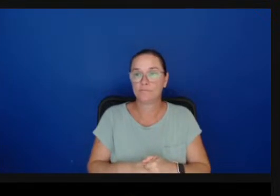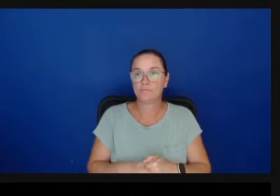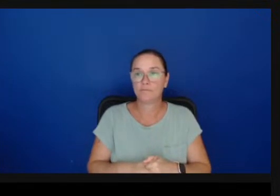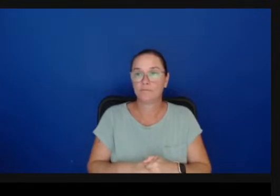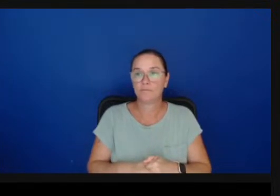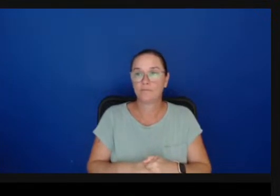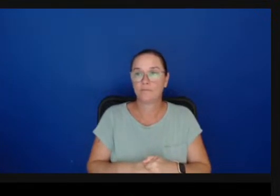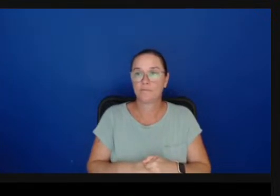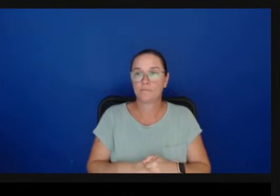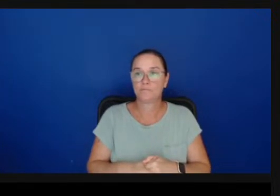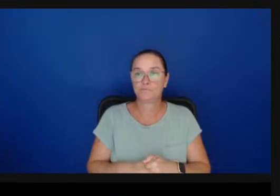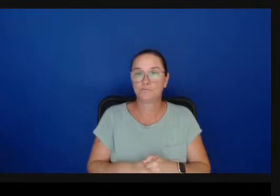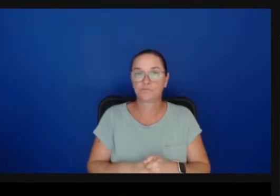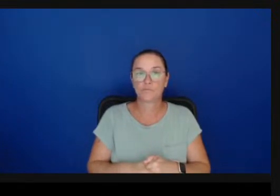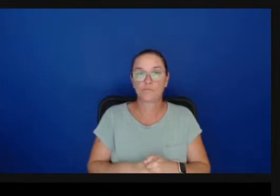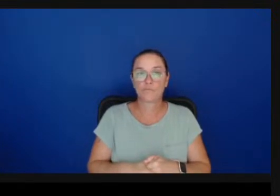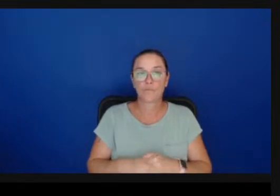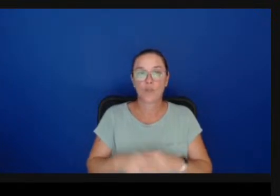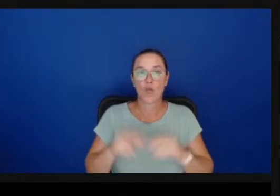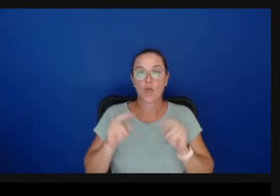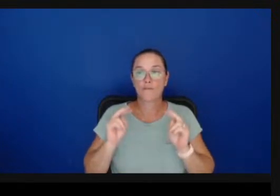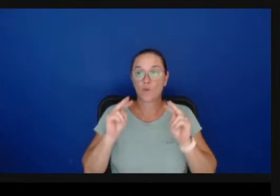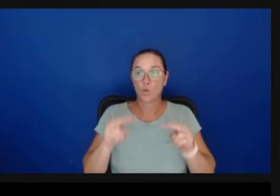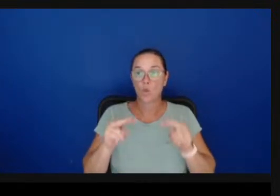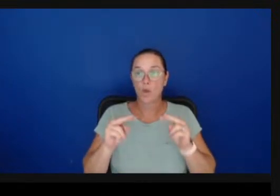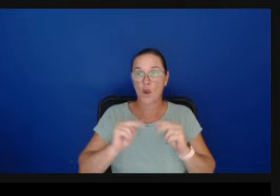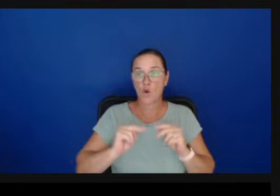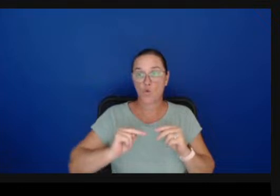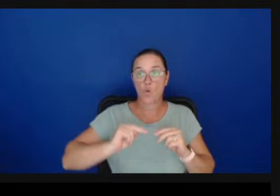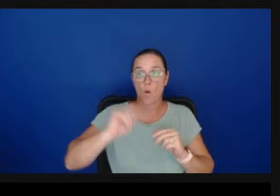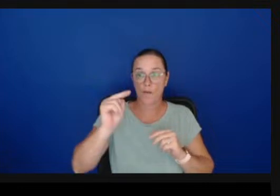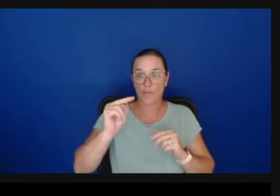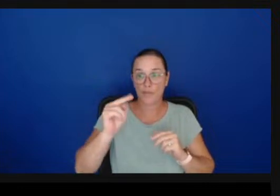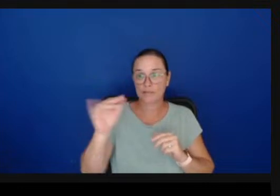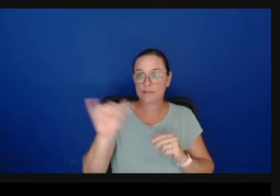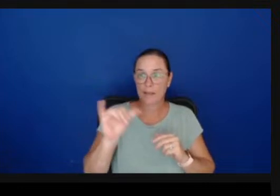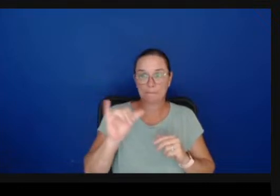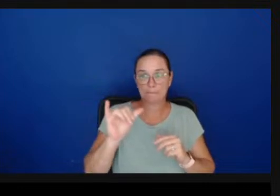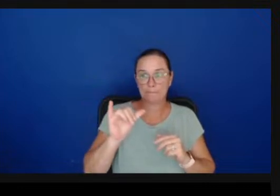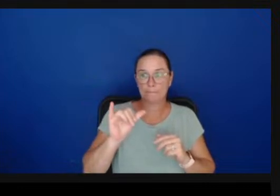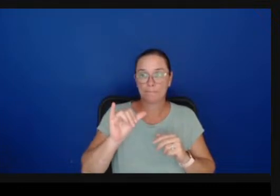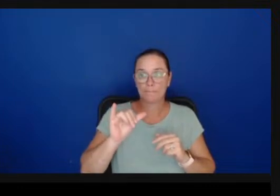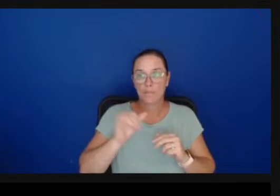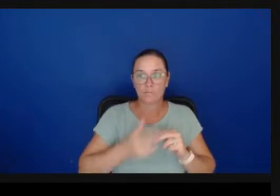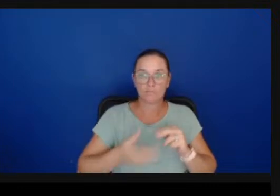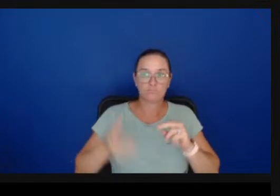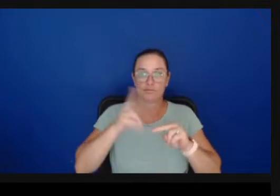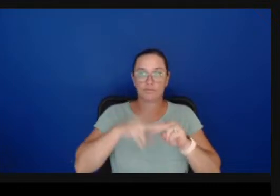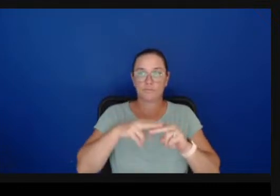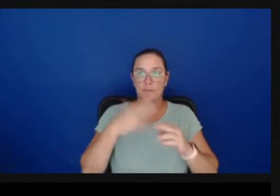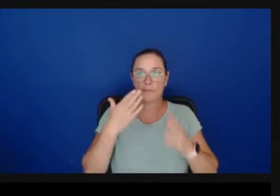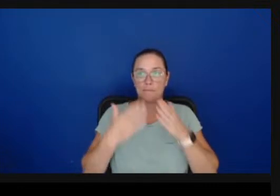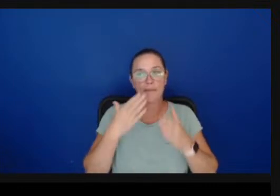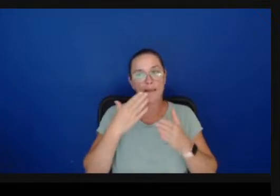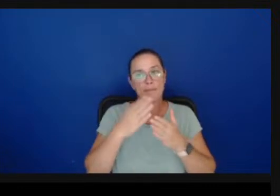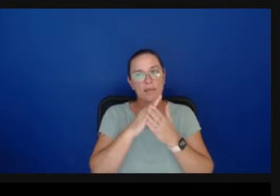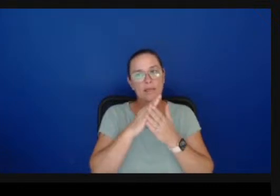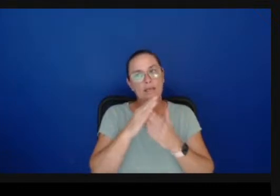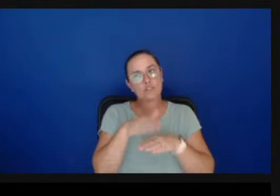here. If you look at northward movement, likewise, big jump and starting to cluster. Maybe it's slowing down,